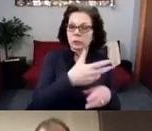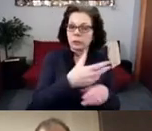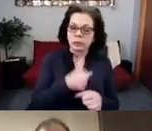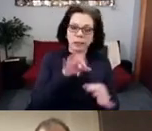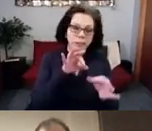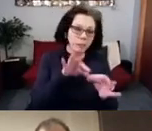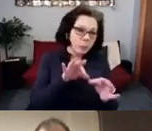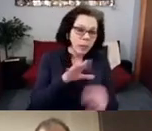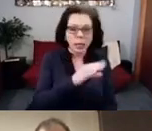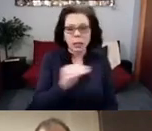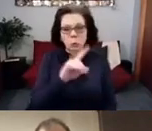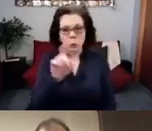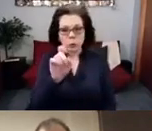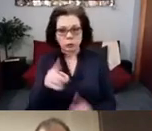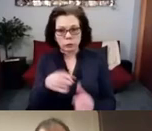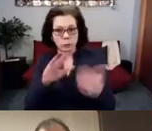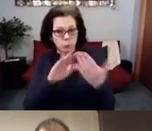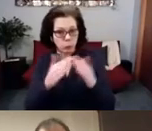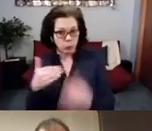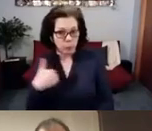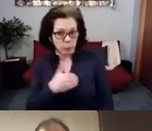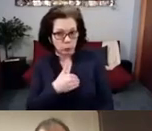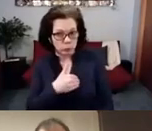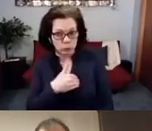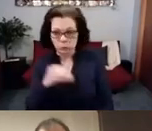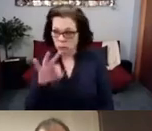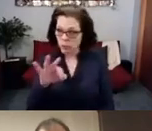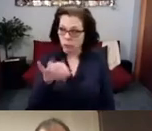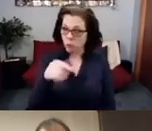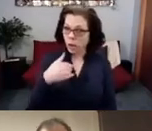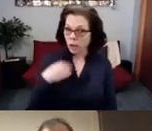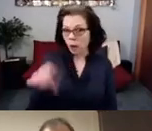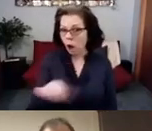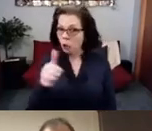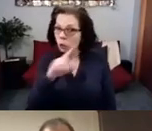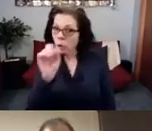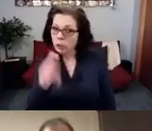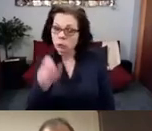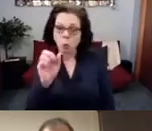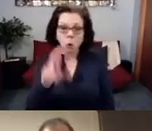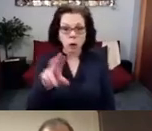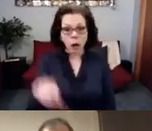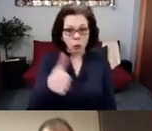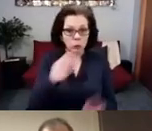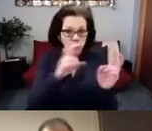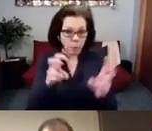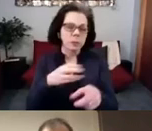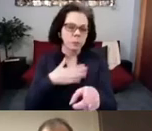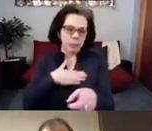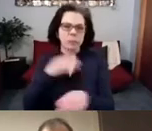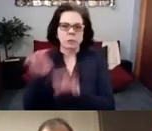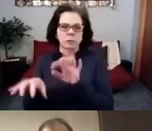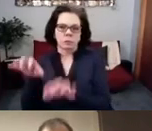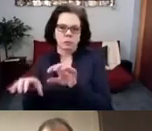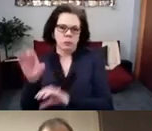from community members, but certainly if there's other areas and other topics that you want us to touch on into the future, please put that into the chat box as well